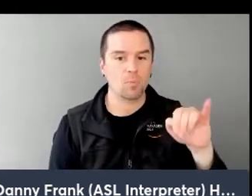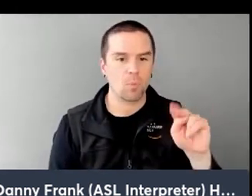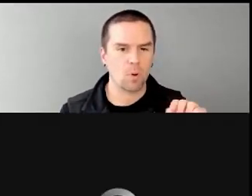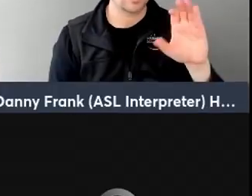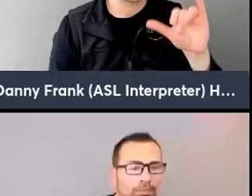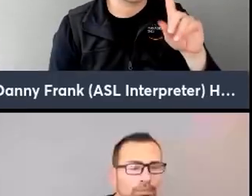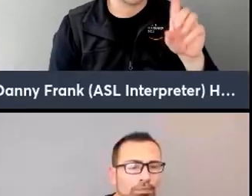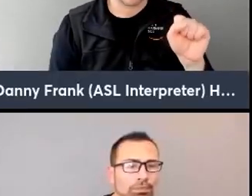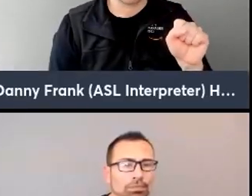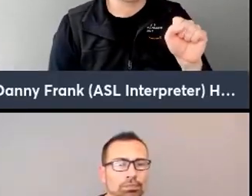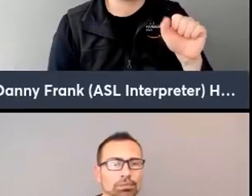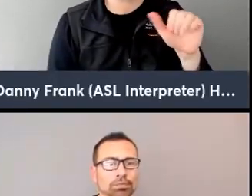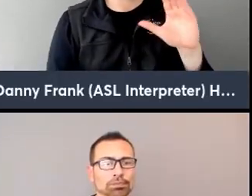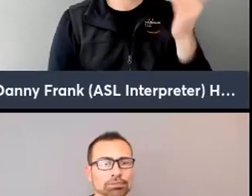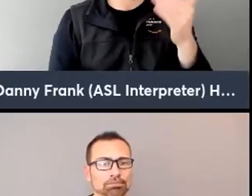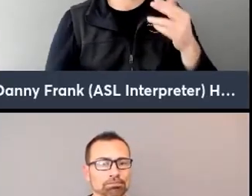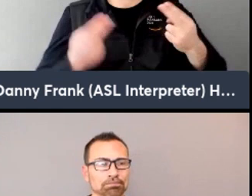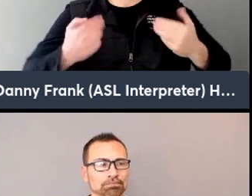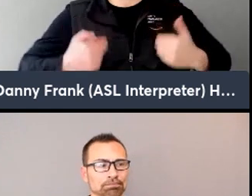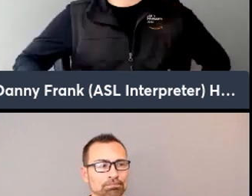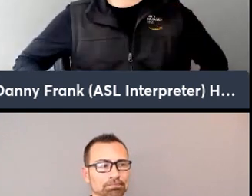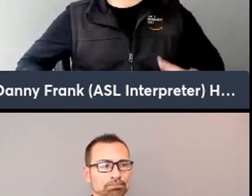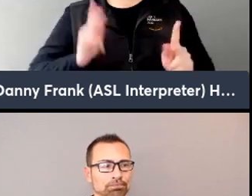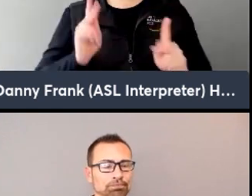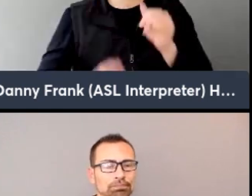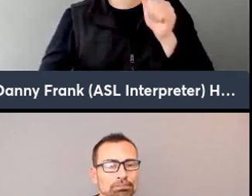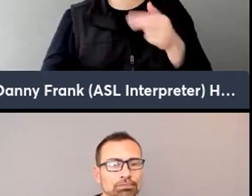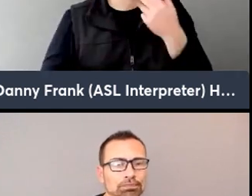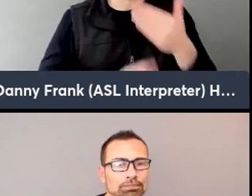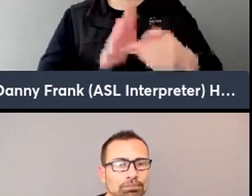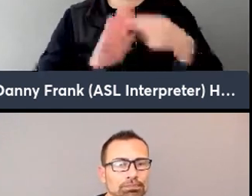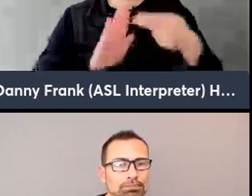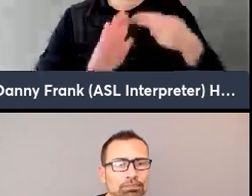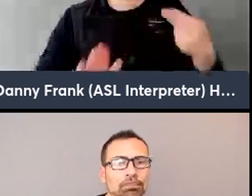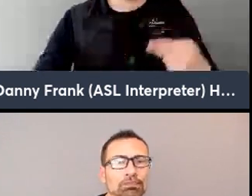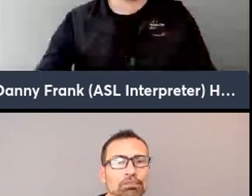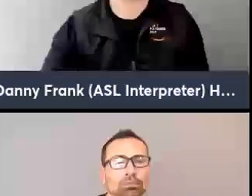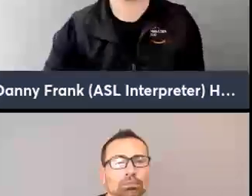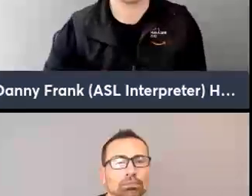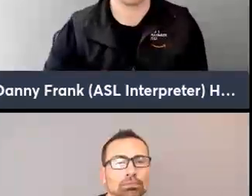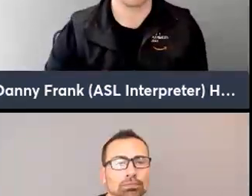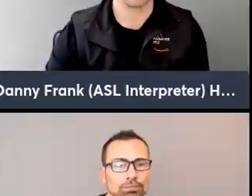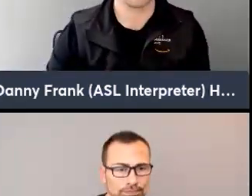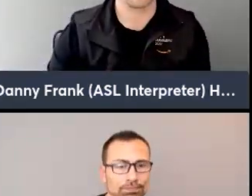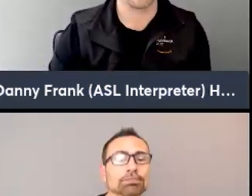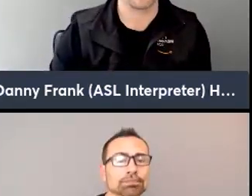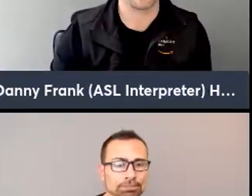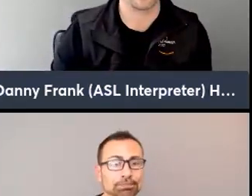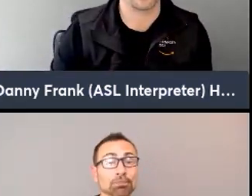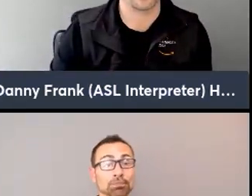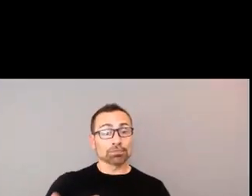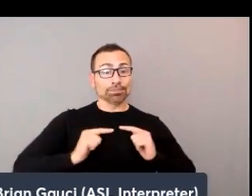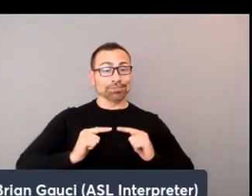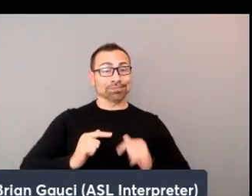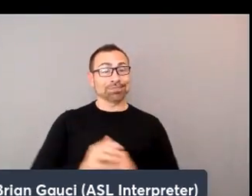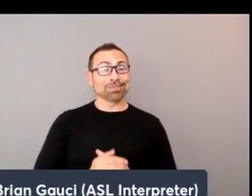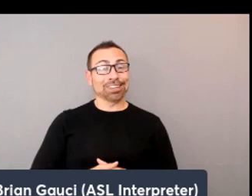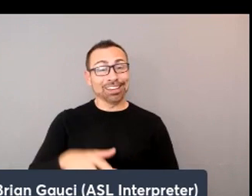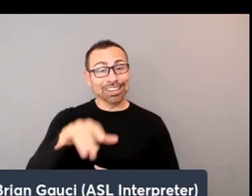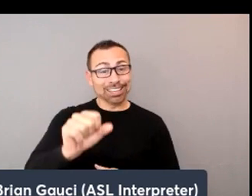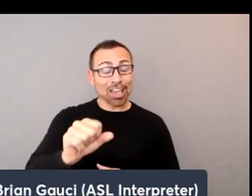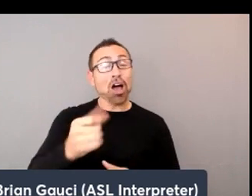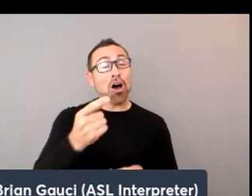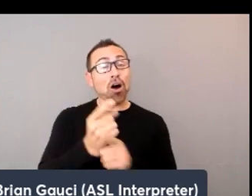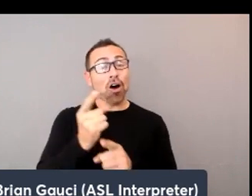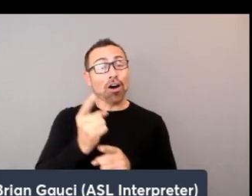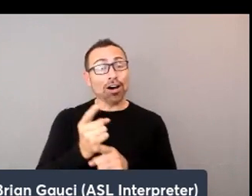I imagine. I mean, it also sounds like a really great way to kind of engender the spirit of experimentation that